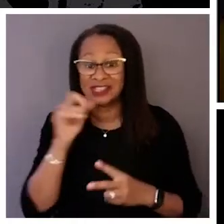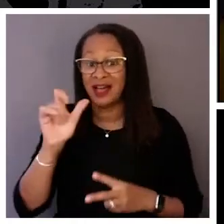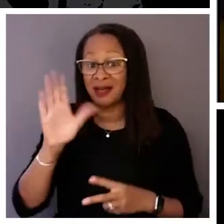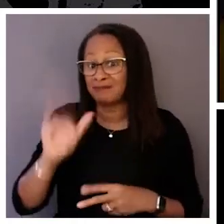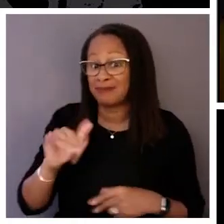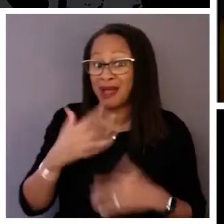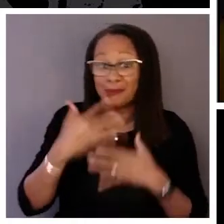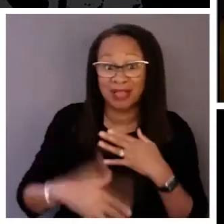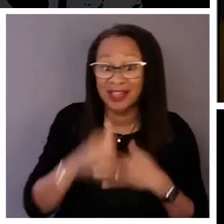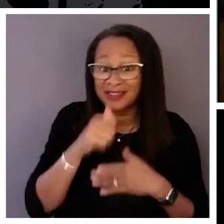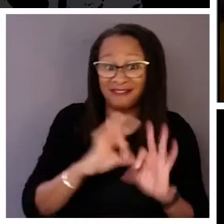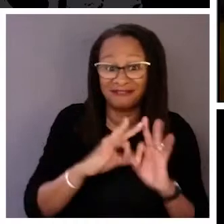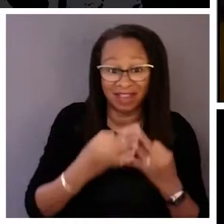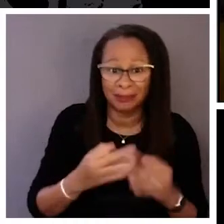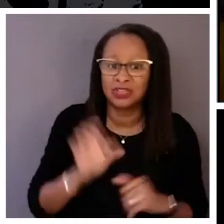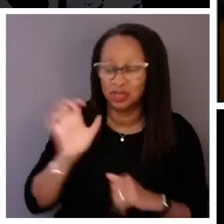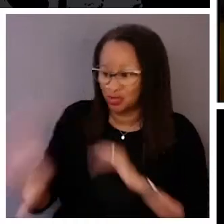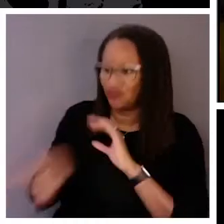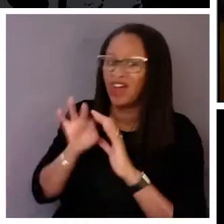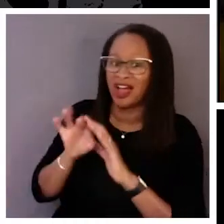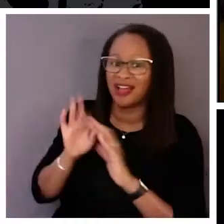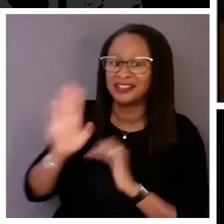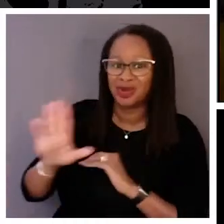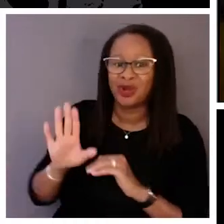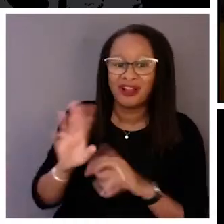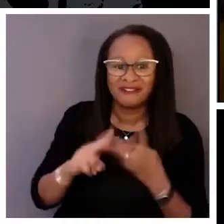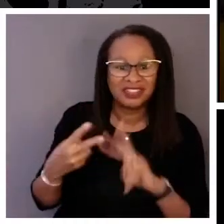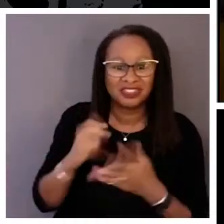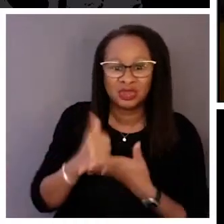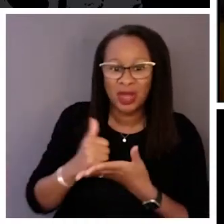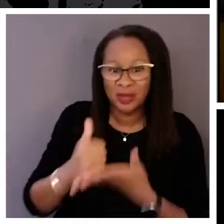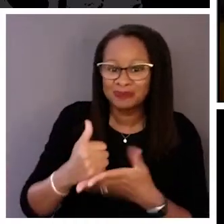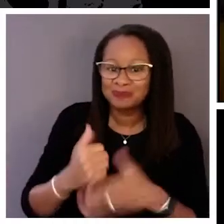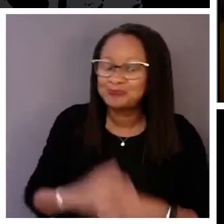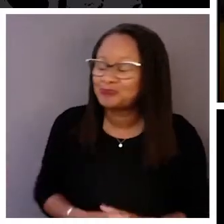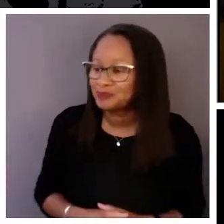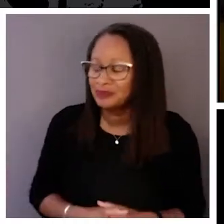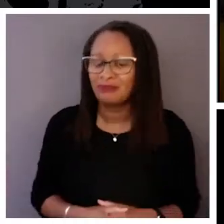by blood. And I think